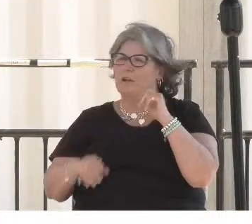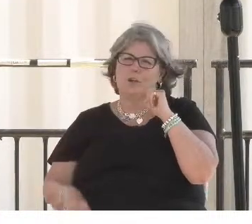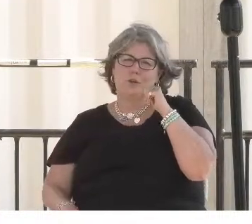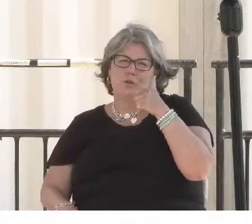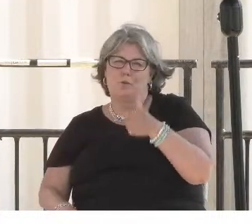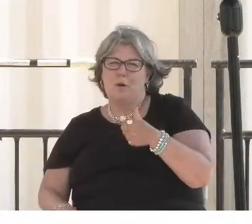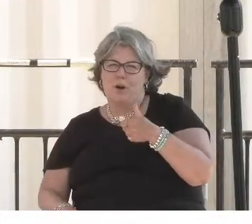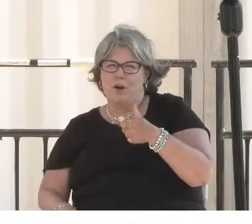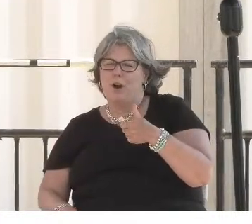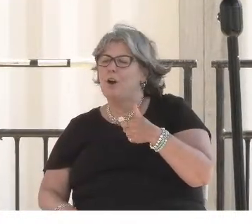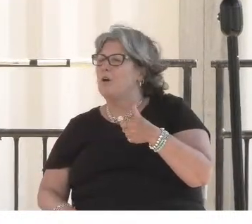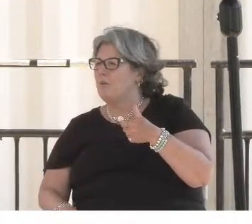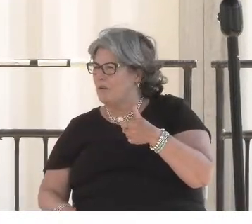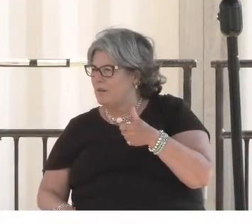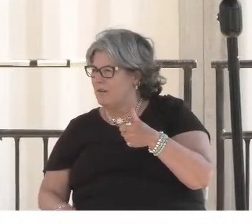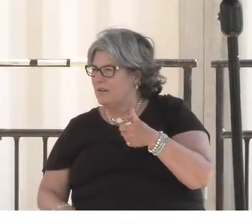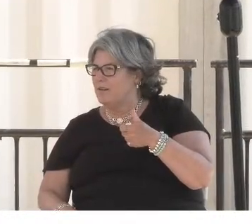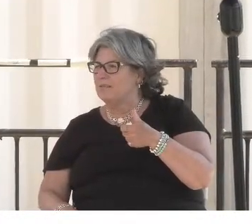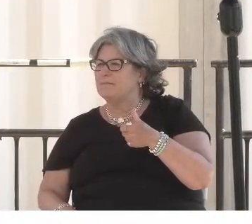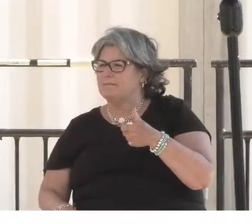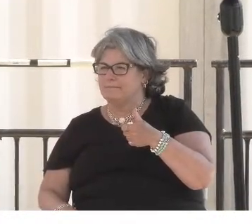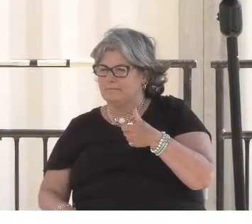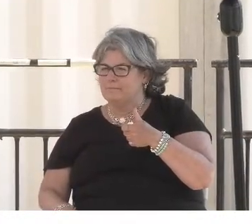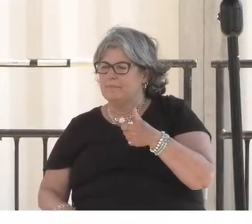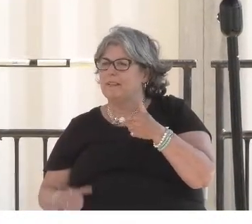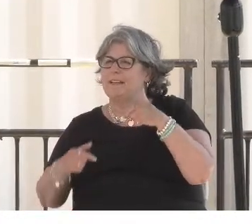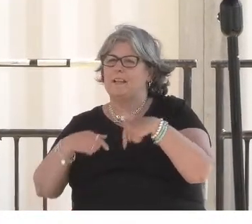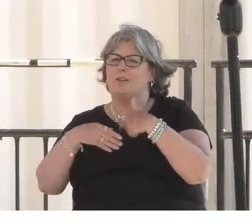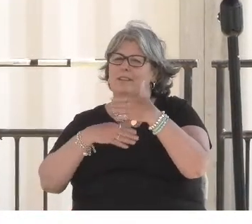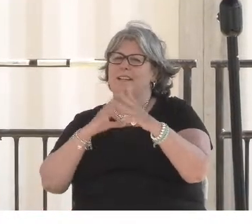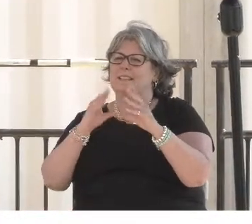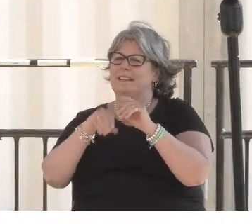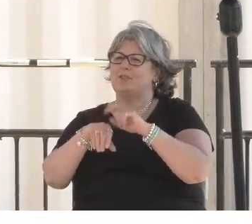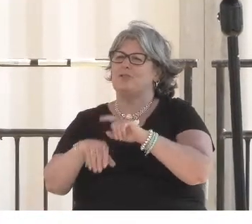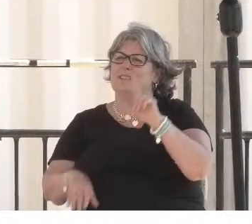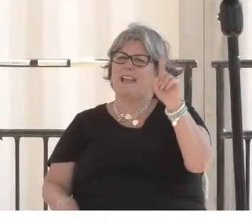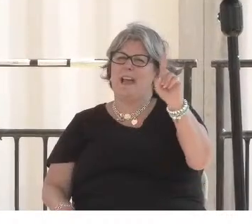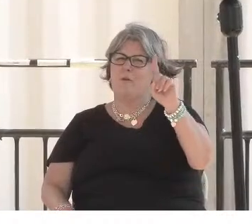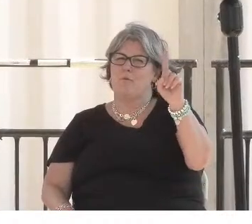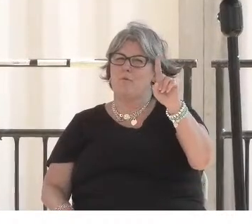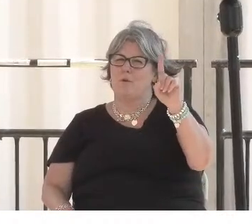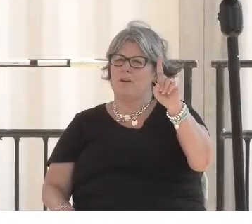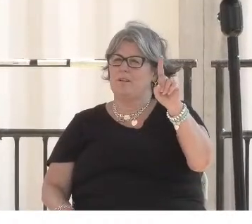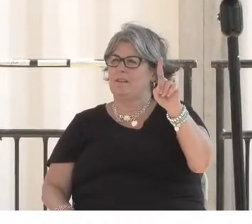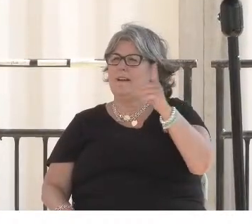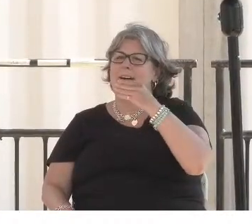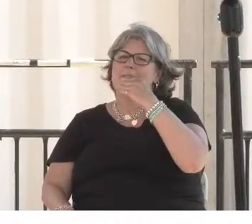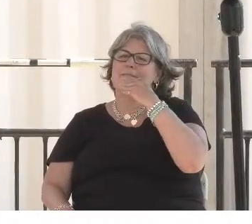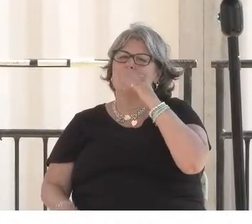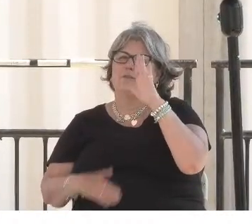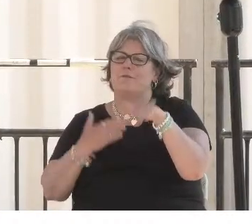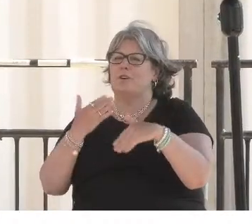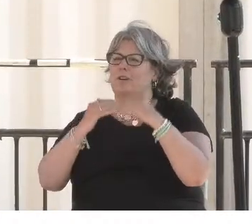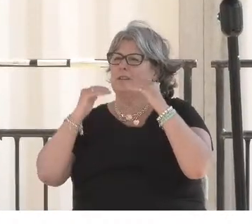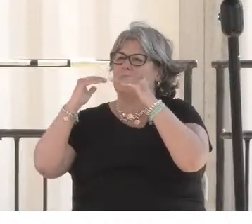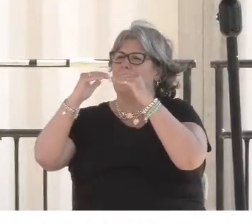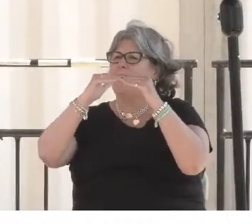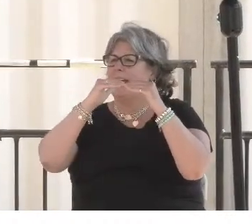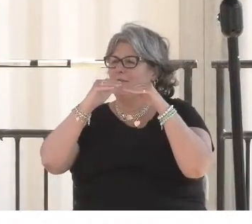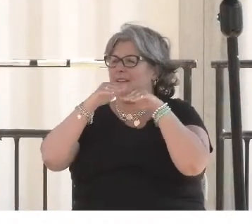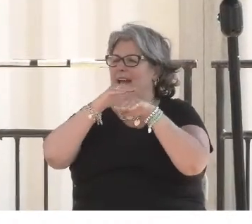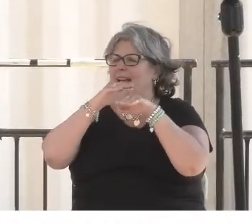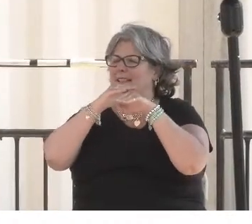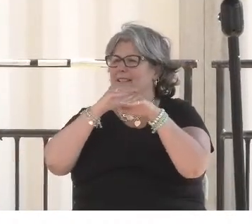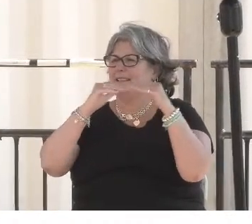our next Earth Optimism session at 1 p.m. and it's entitled Food for All, Equity, Access,